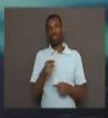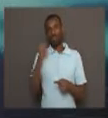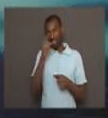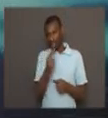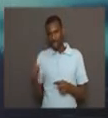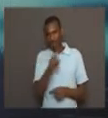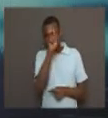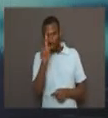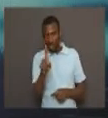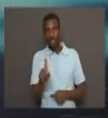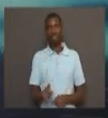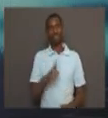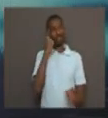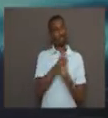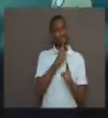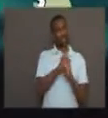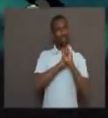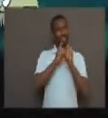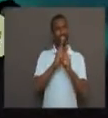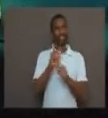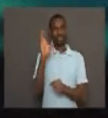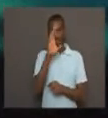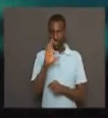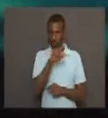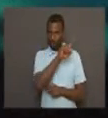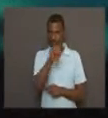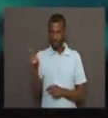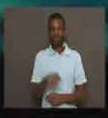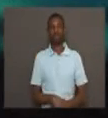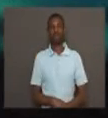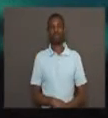find the appropriate answer.